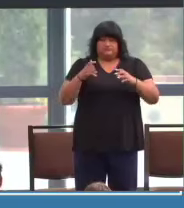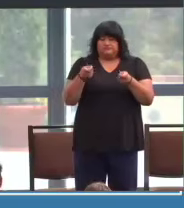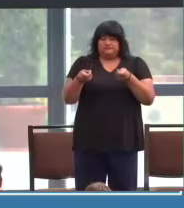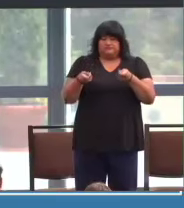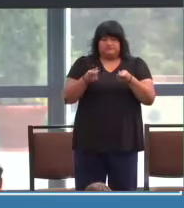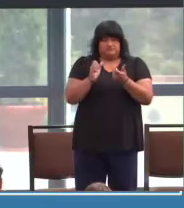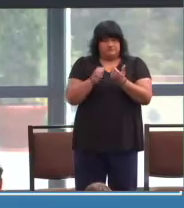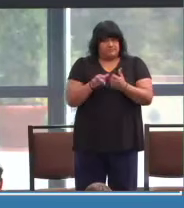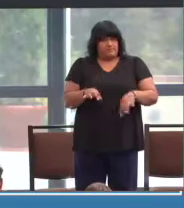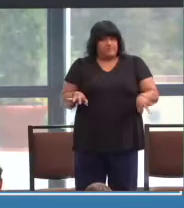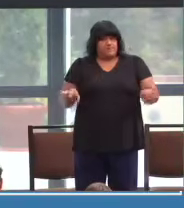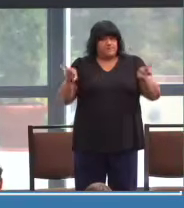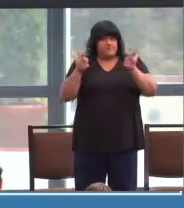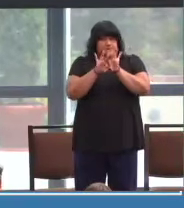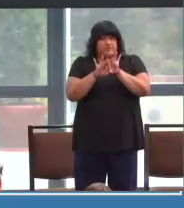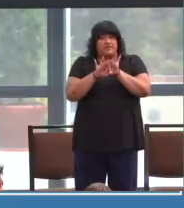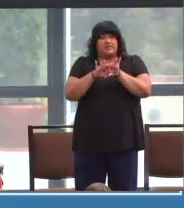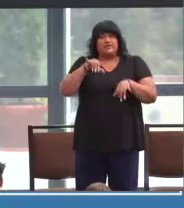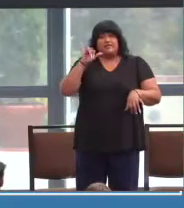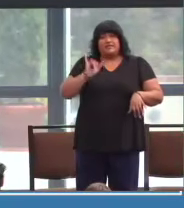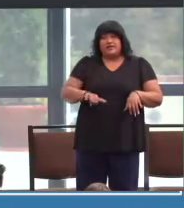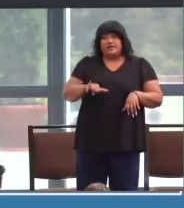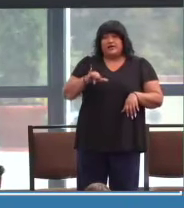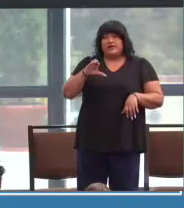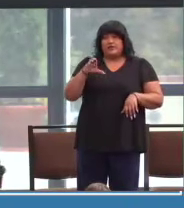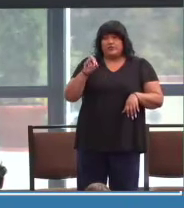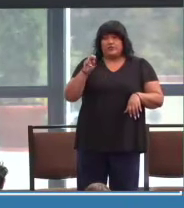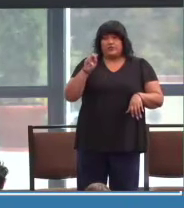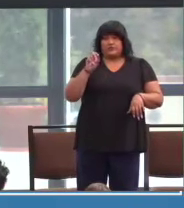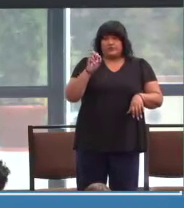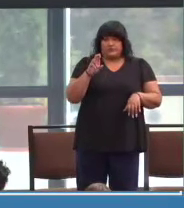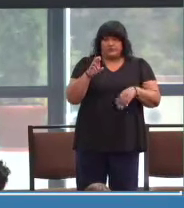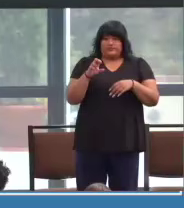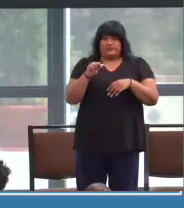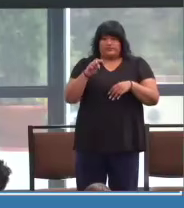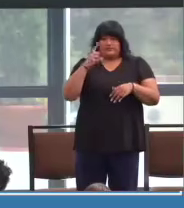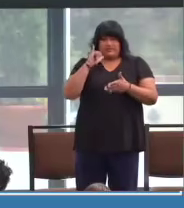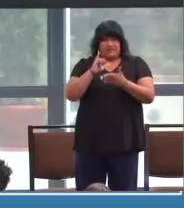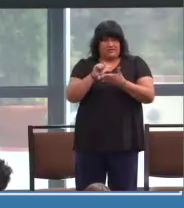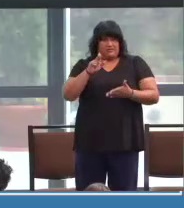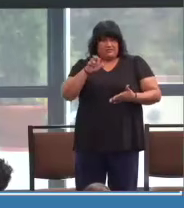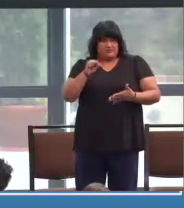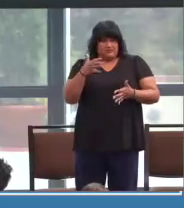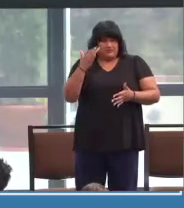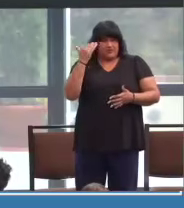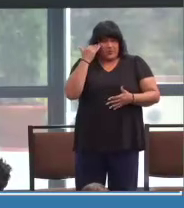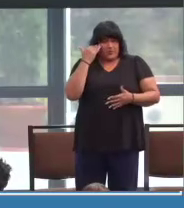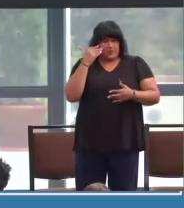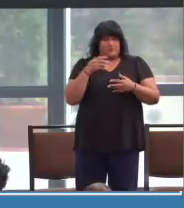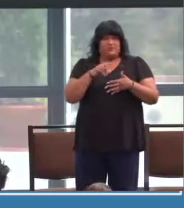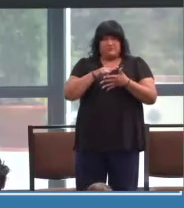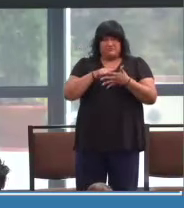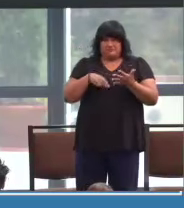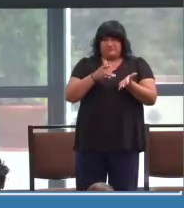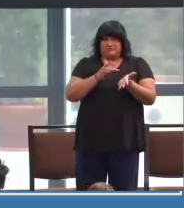extremely important. So the cornerstone, especially in lupus, is, as you probably know, hydroxychloroquine or Plaquenil. It is